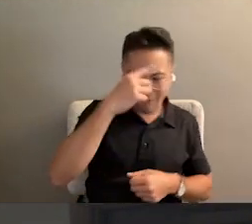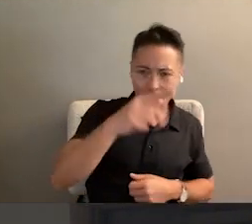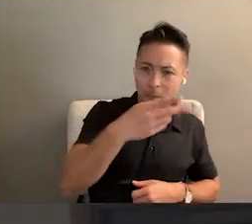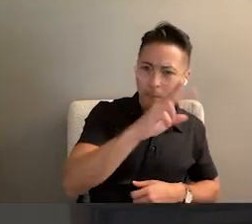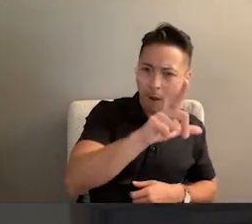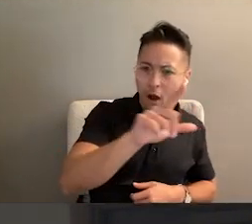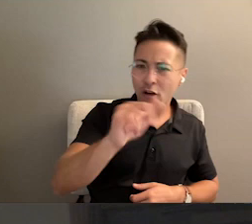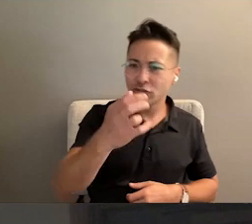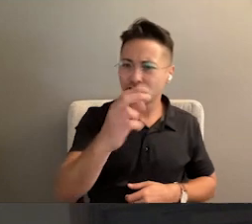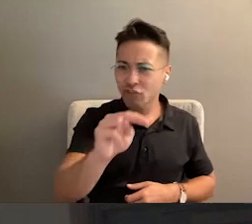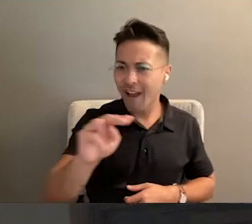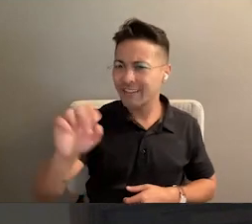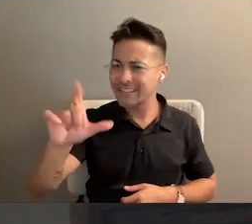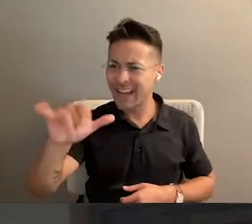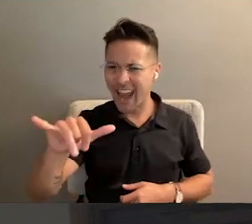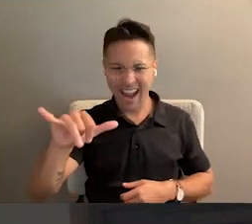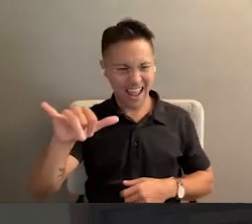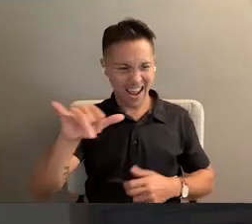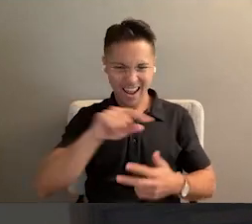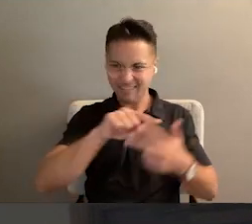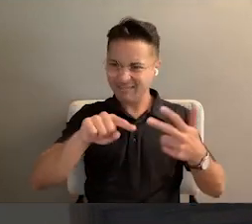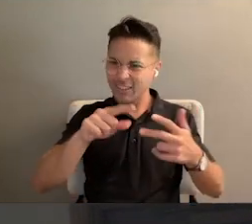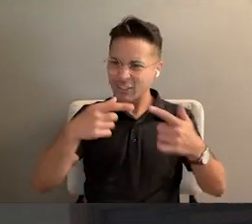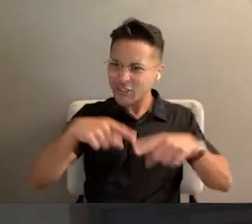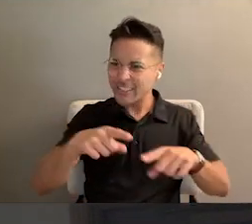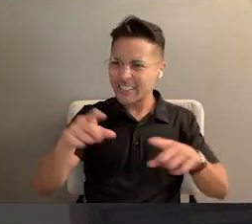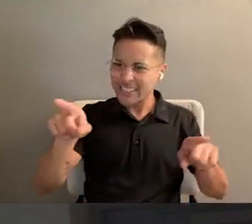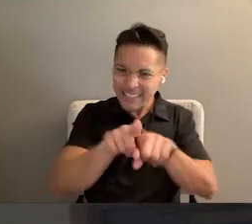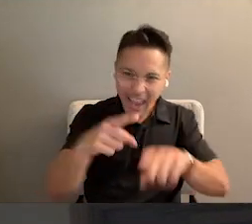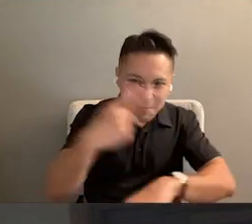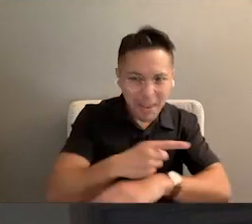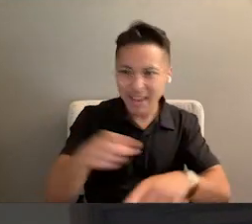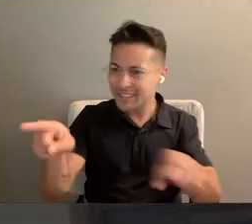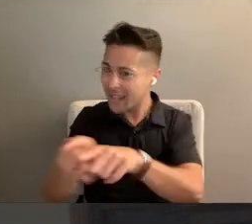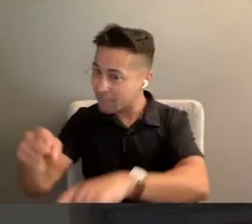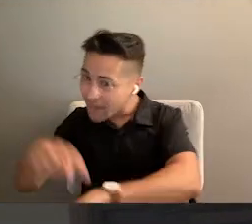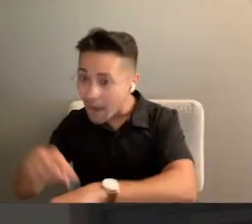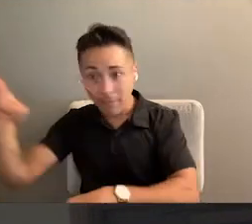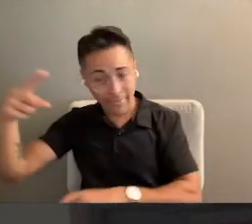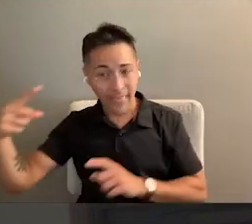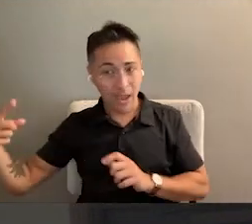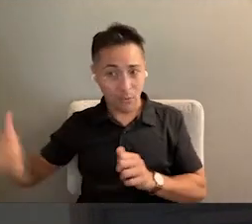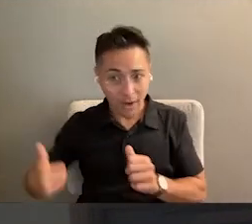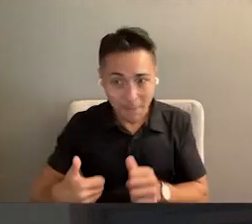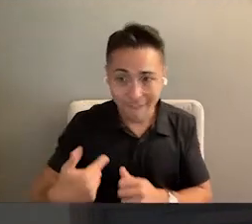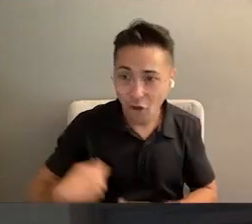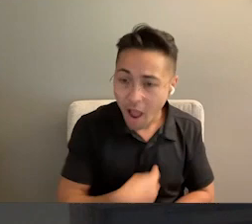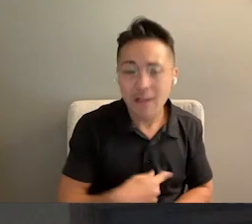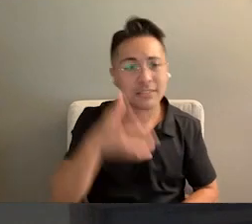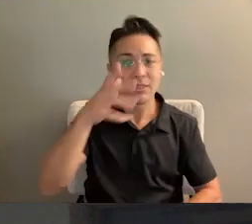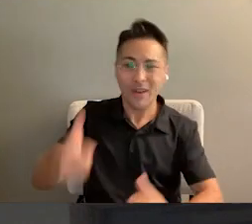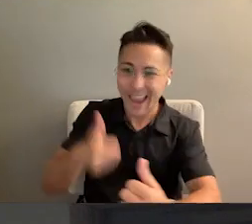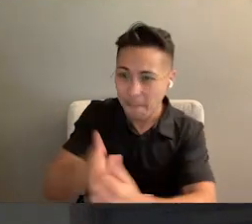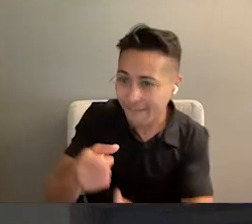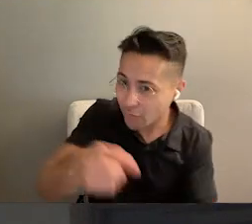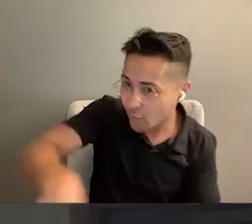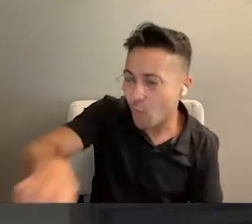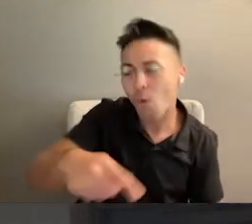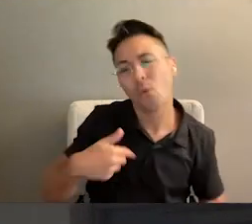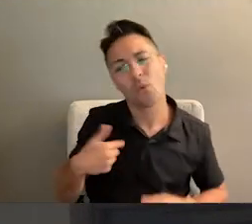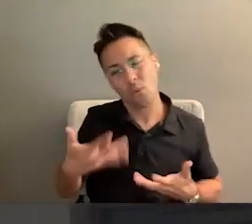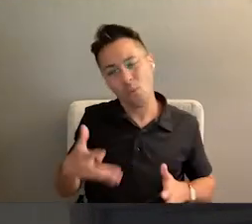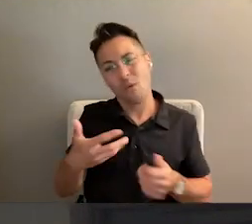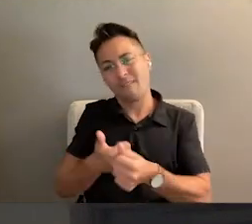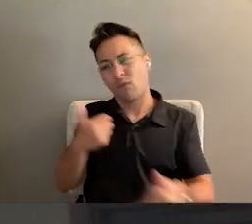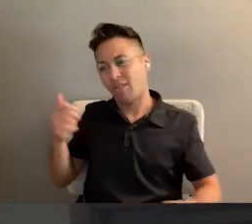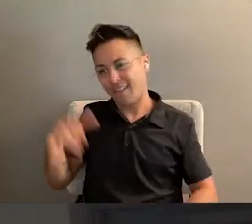says, hey, we see that Tammy was working for Paul, John, and Sally all of this during the same day at the same time, they're going to